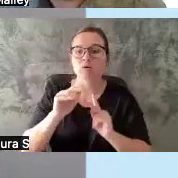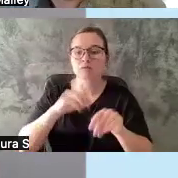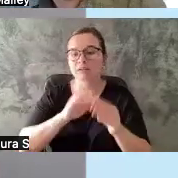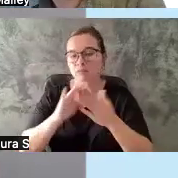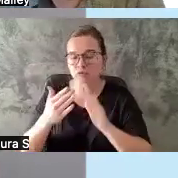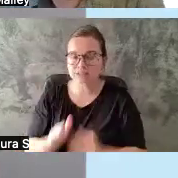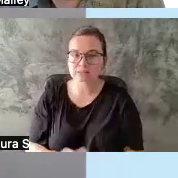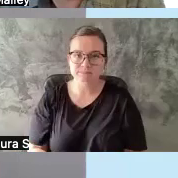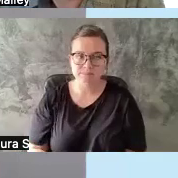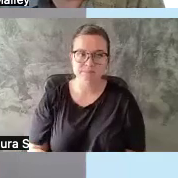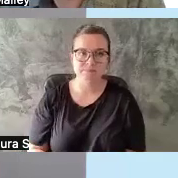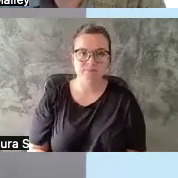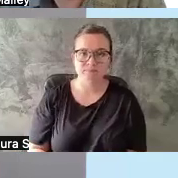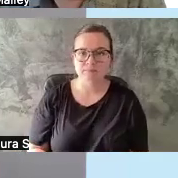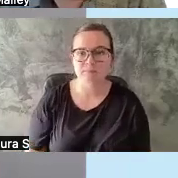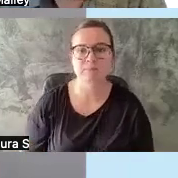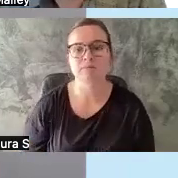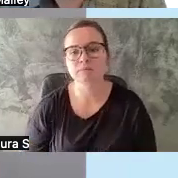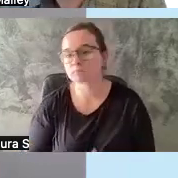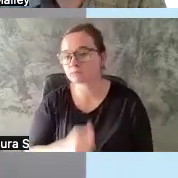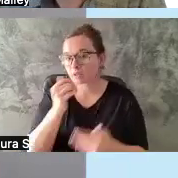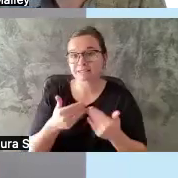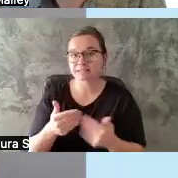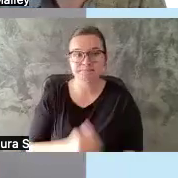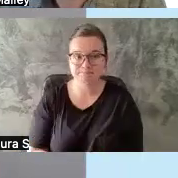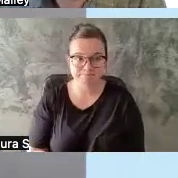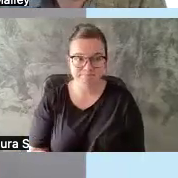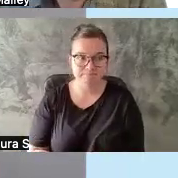communities. And it's not easy answers.